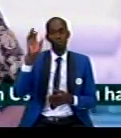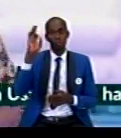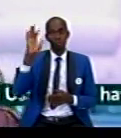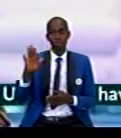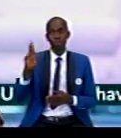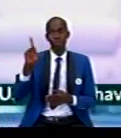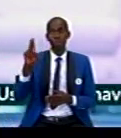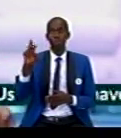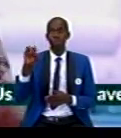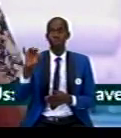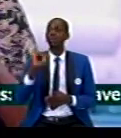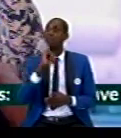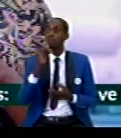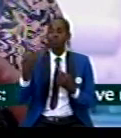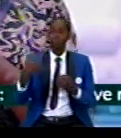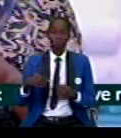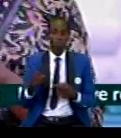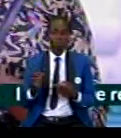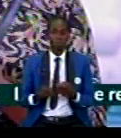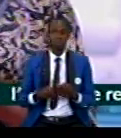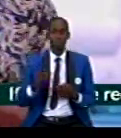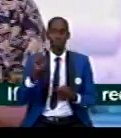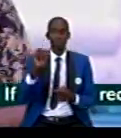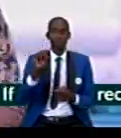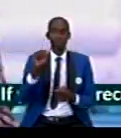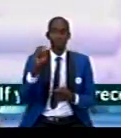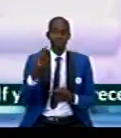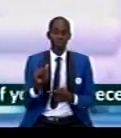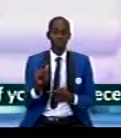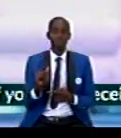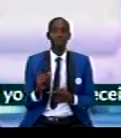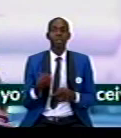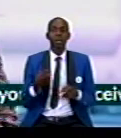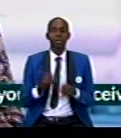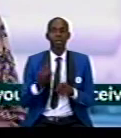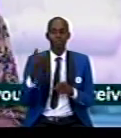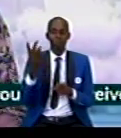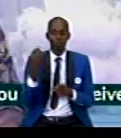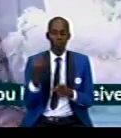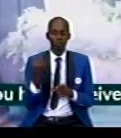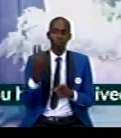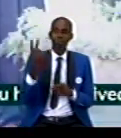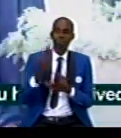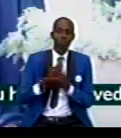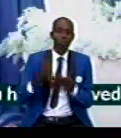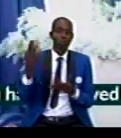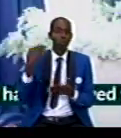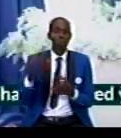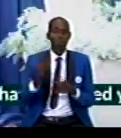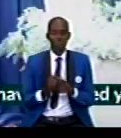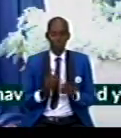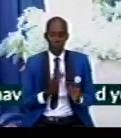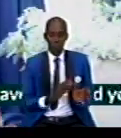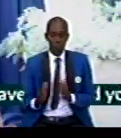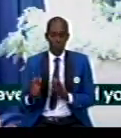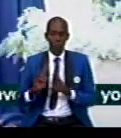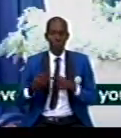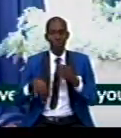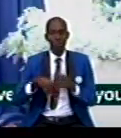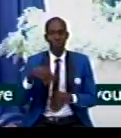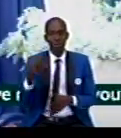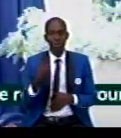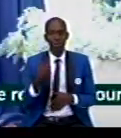my house to get something, so I did not eat my food on any stone. And I did not